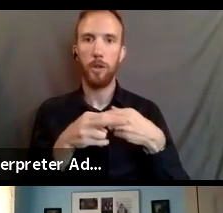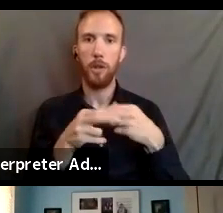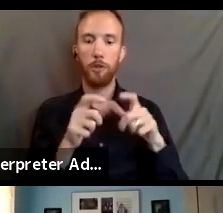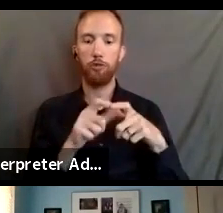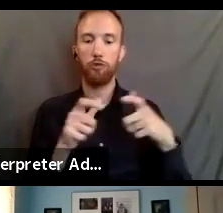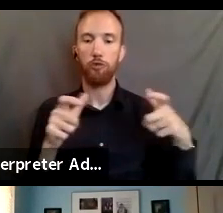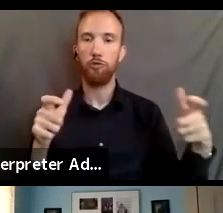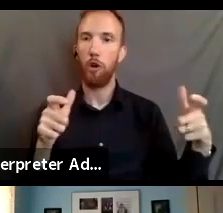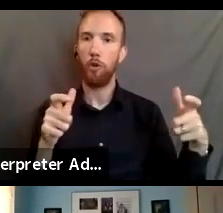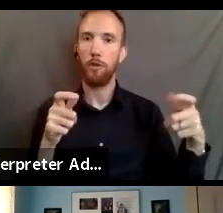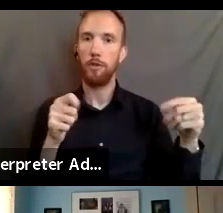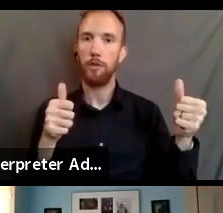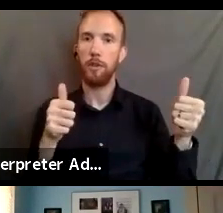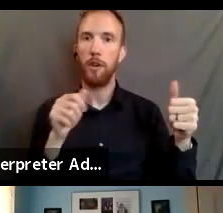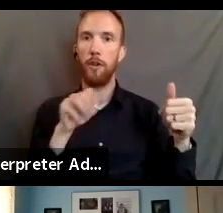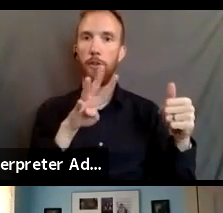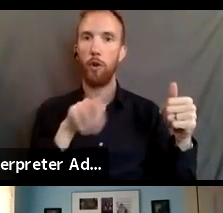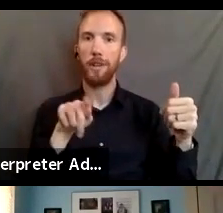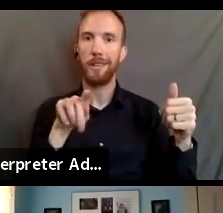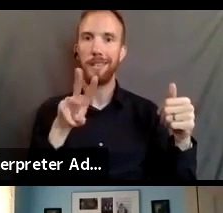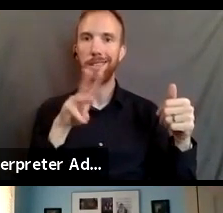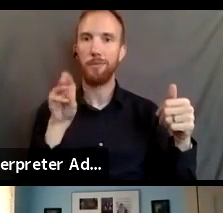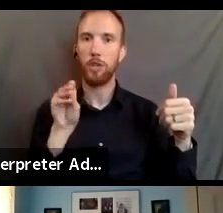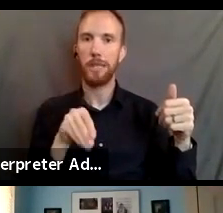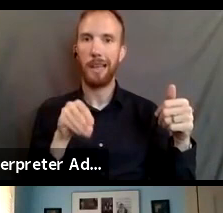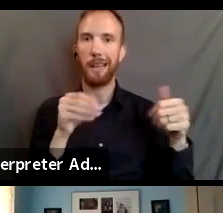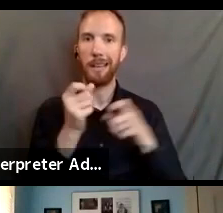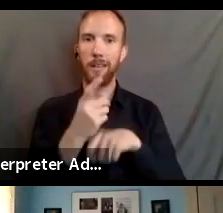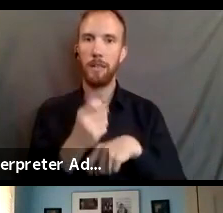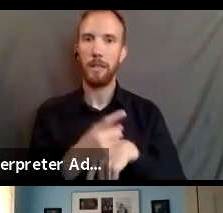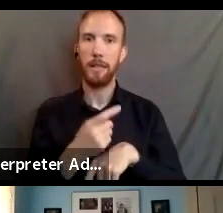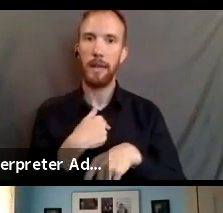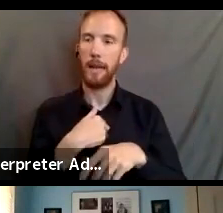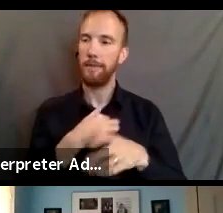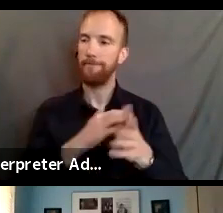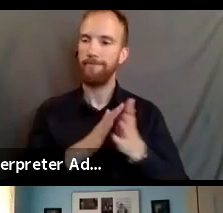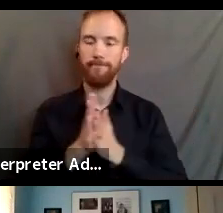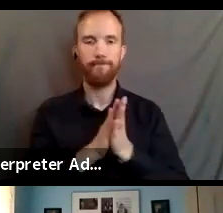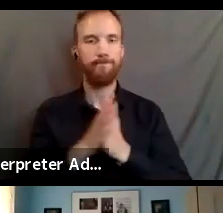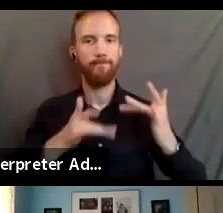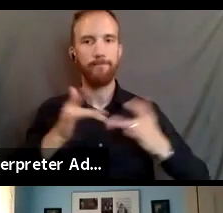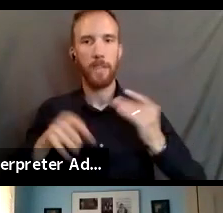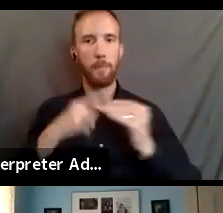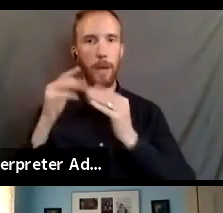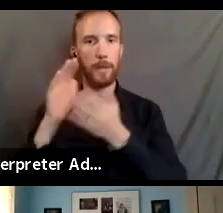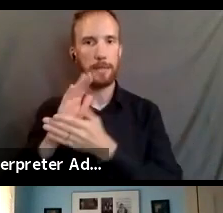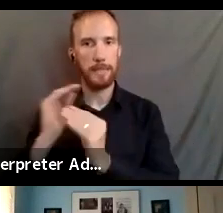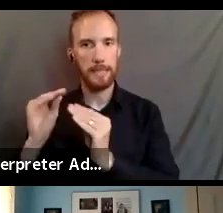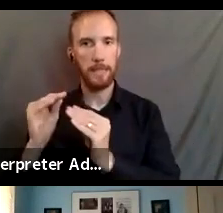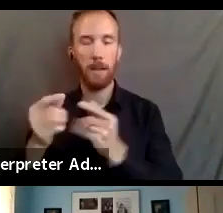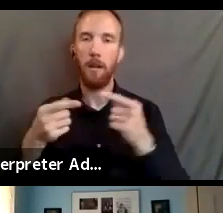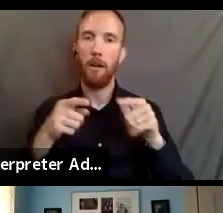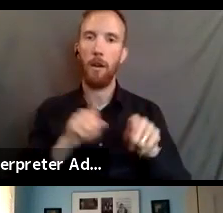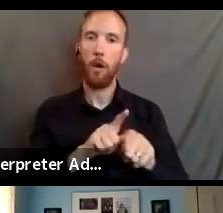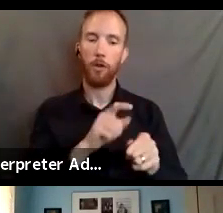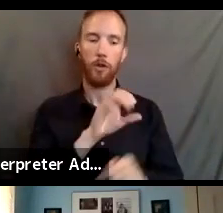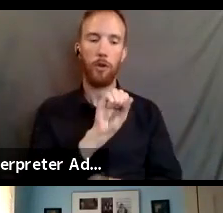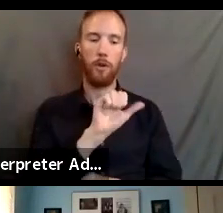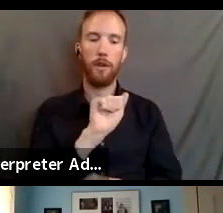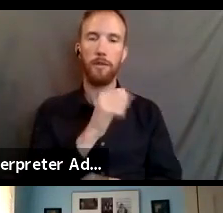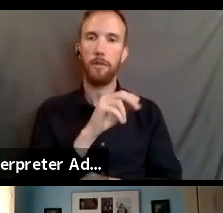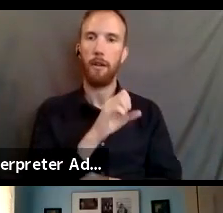yearly i am passionate about teaching and about sagan ash school i am passionate